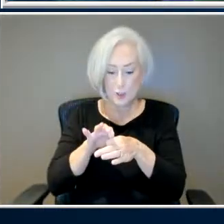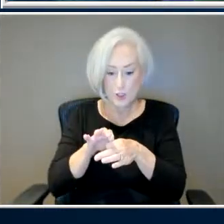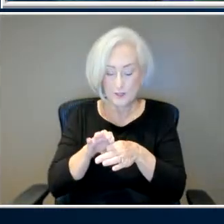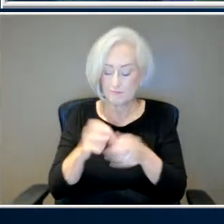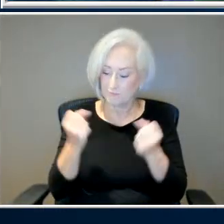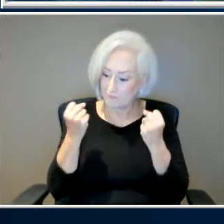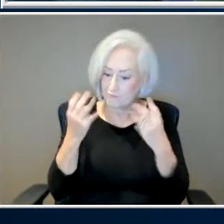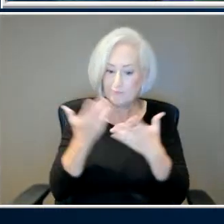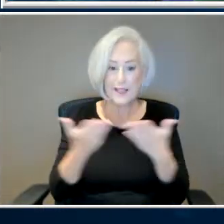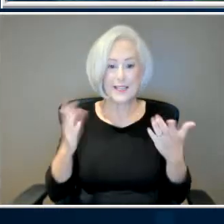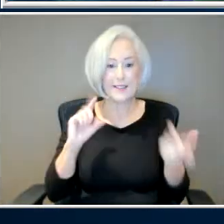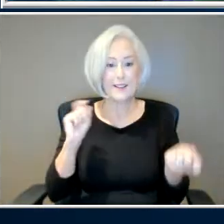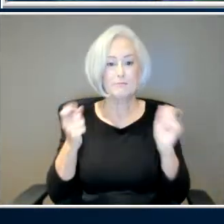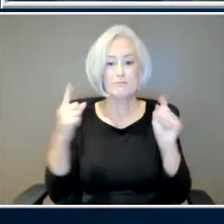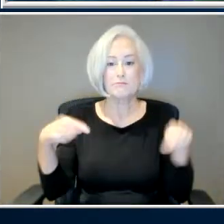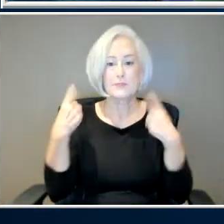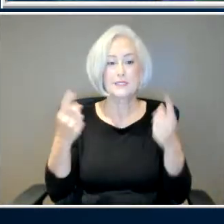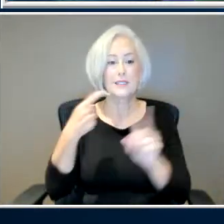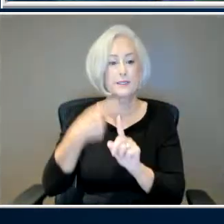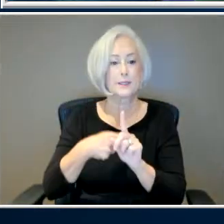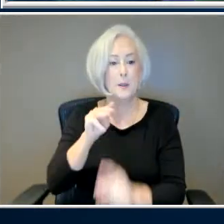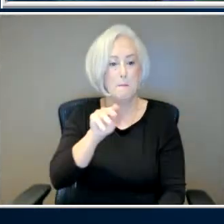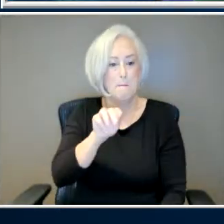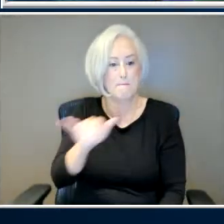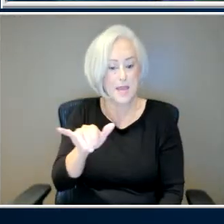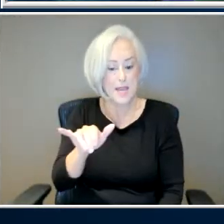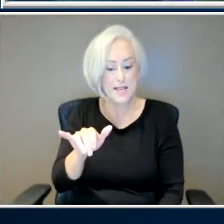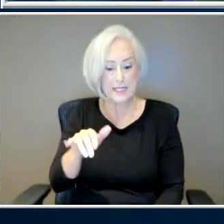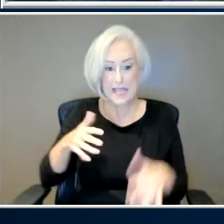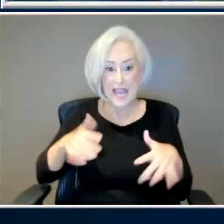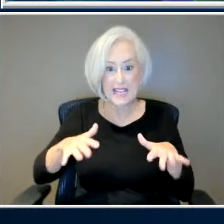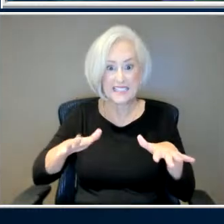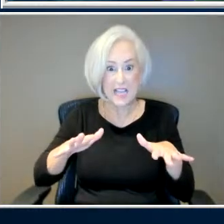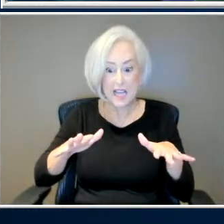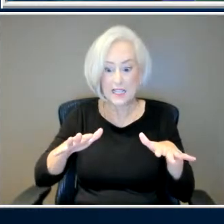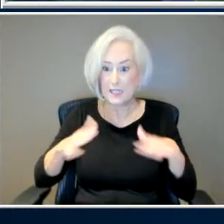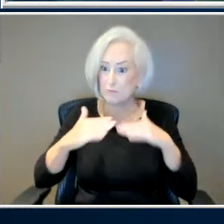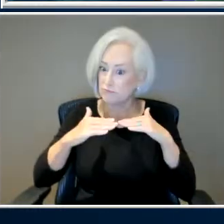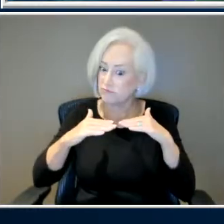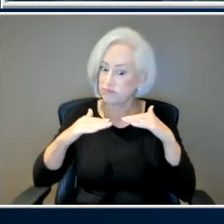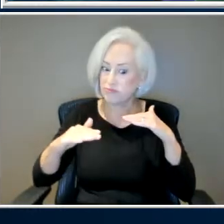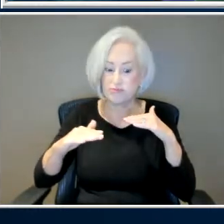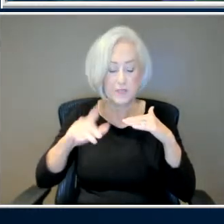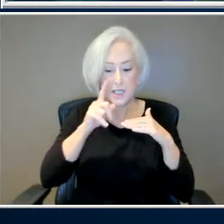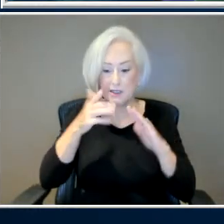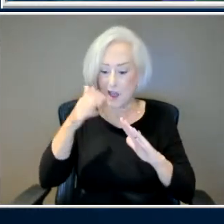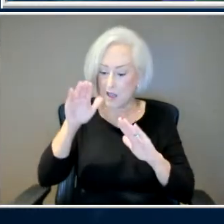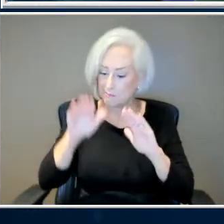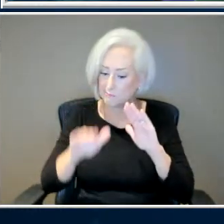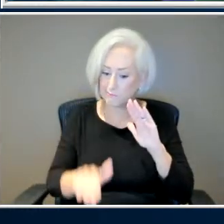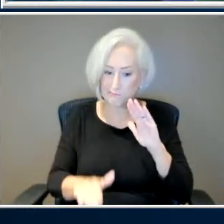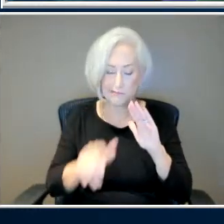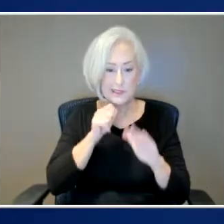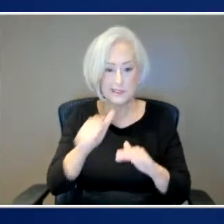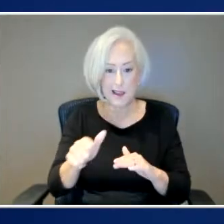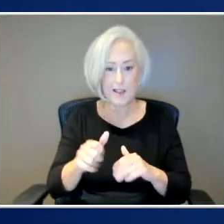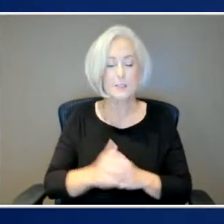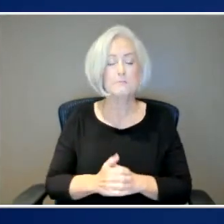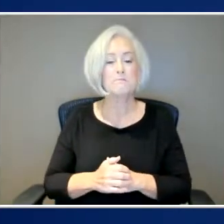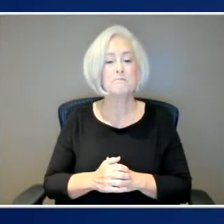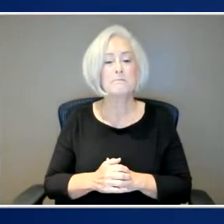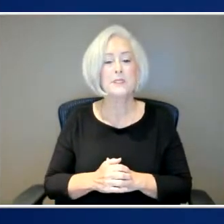don't think the anxiety has gotten any lower. What's your take on that? What do you think the number is? Well, so the APA, the